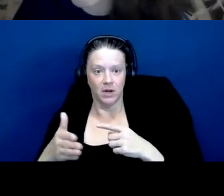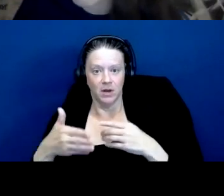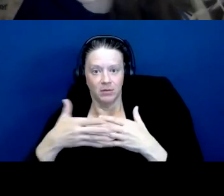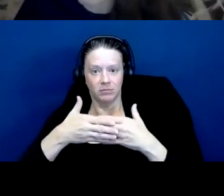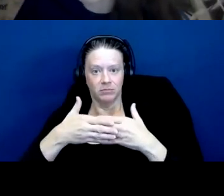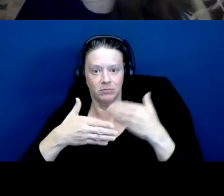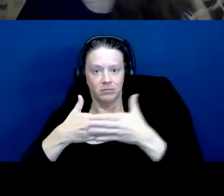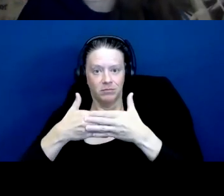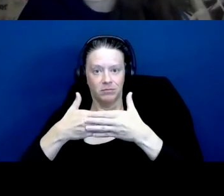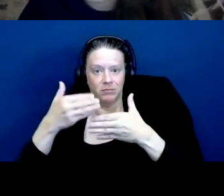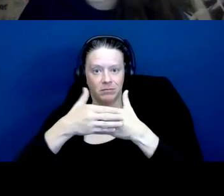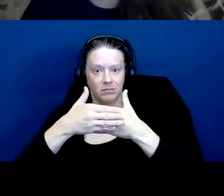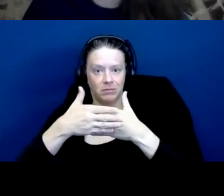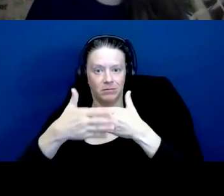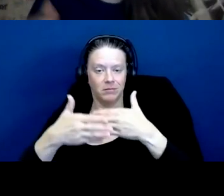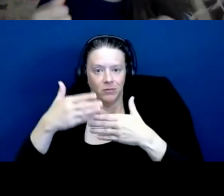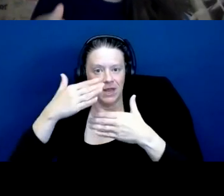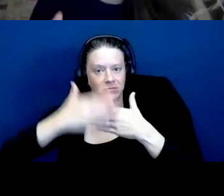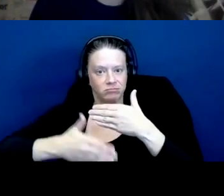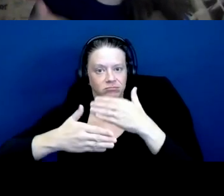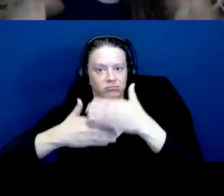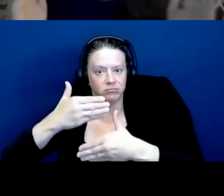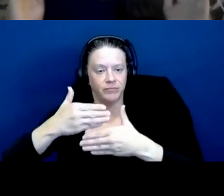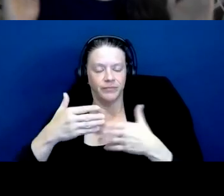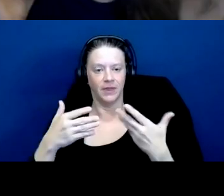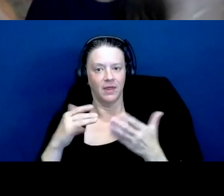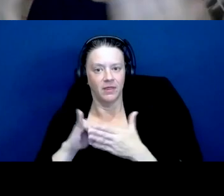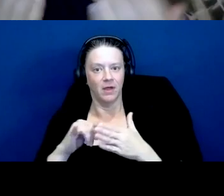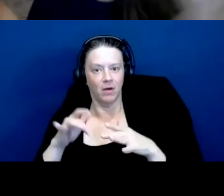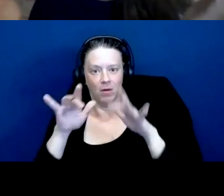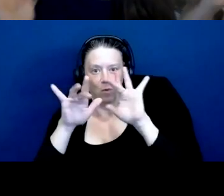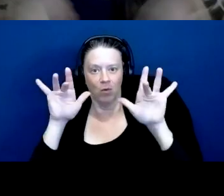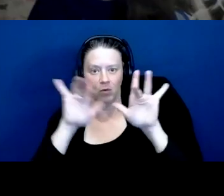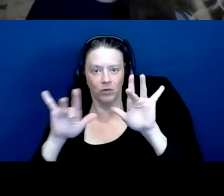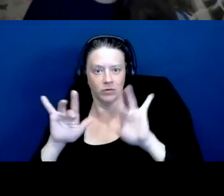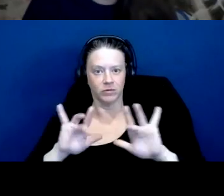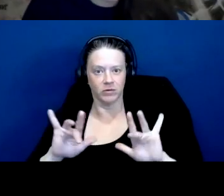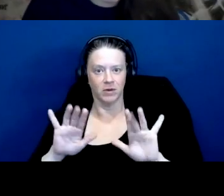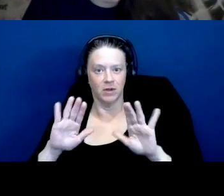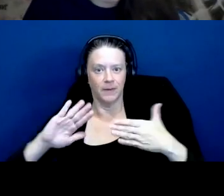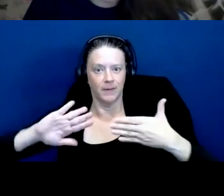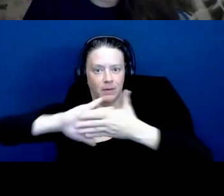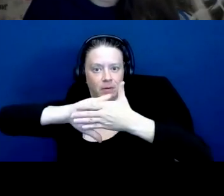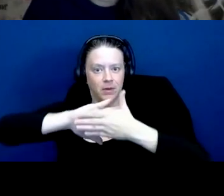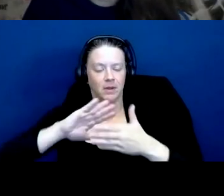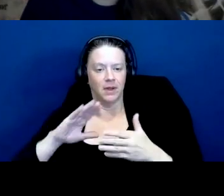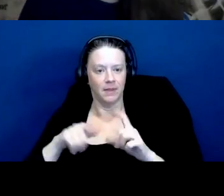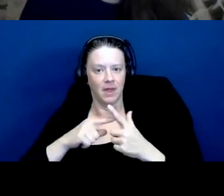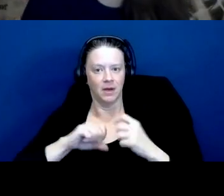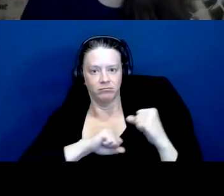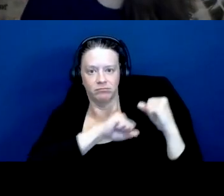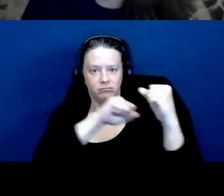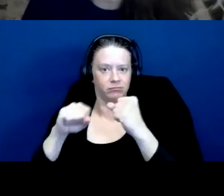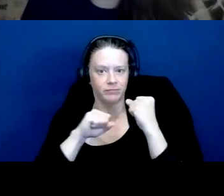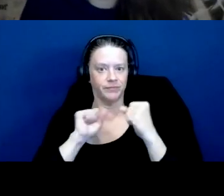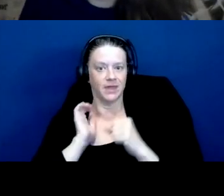plug up those holes and fortify our protection against COVID. So I'll